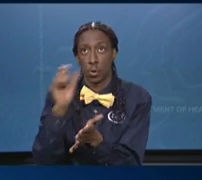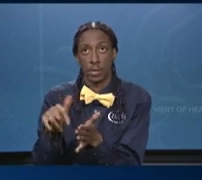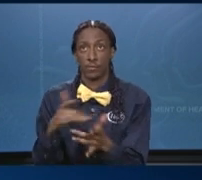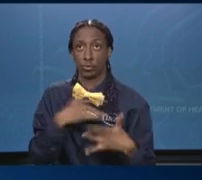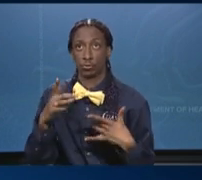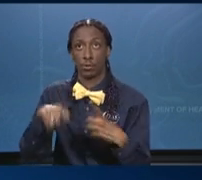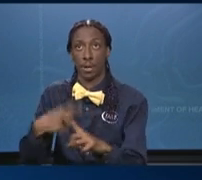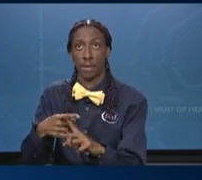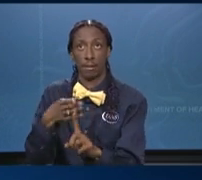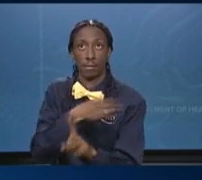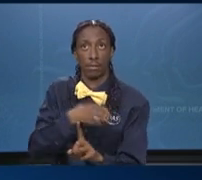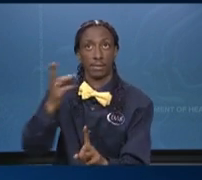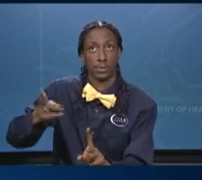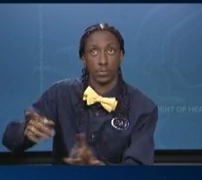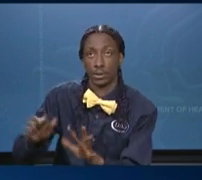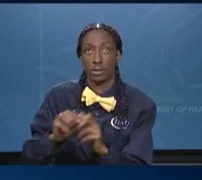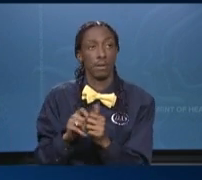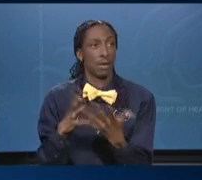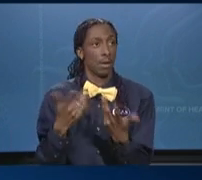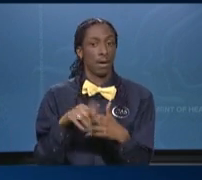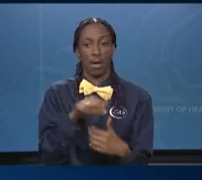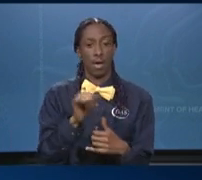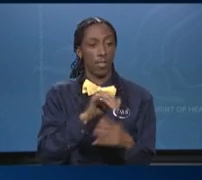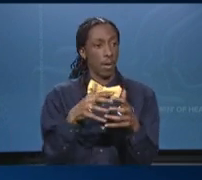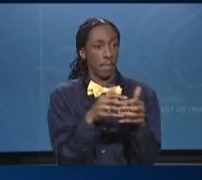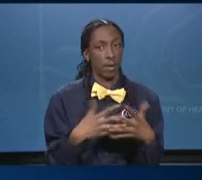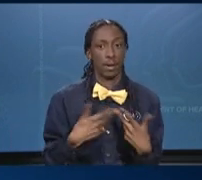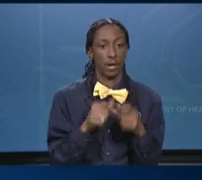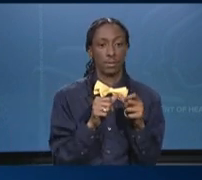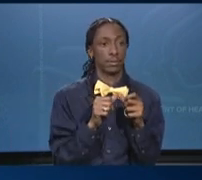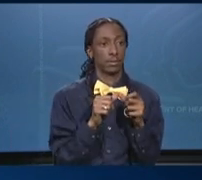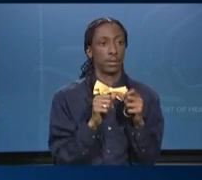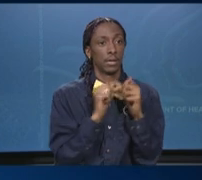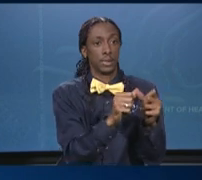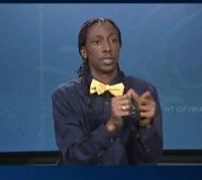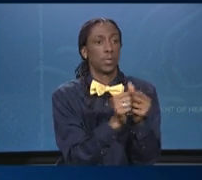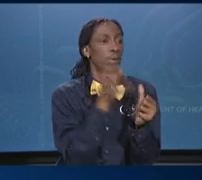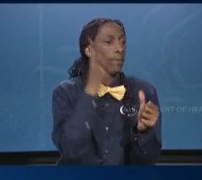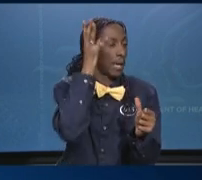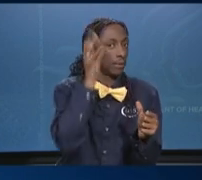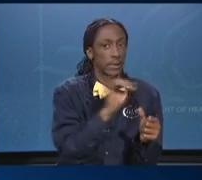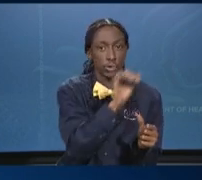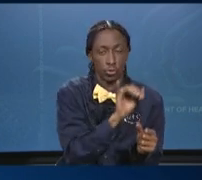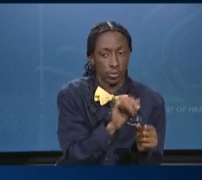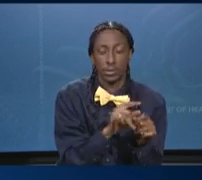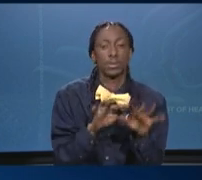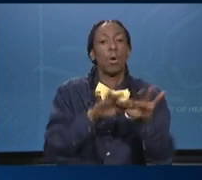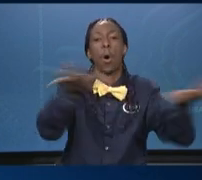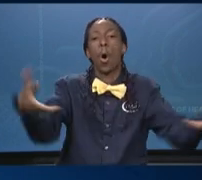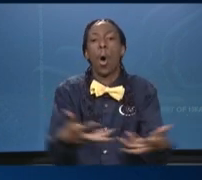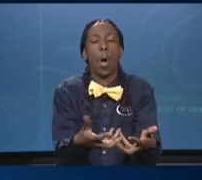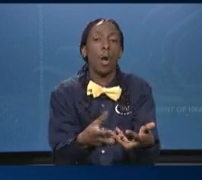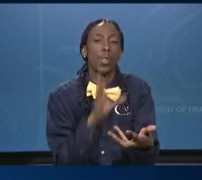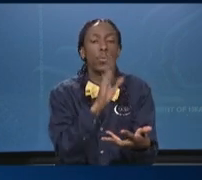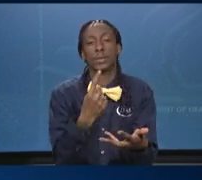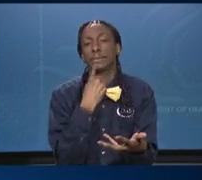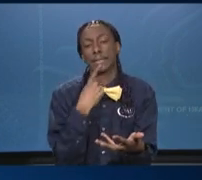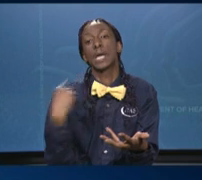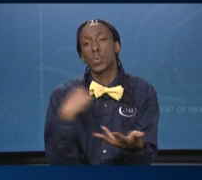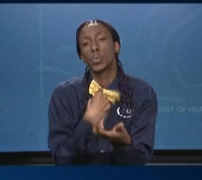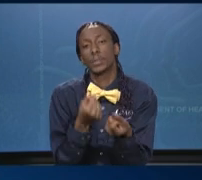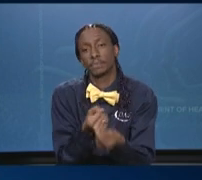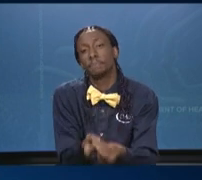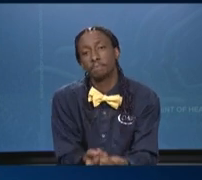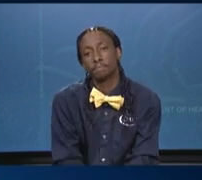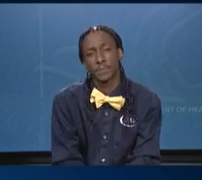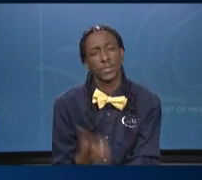least millions of those young Americans who stayed on their health insurance coverage that their parents had, all of them will say, we've had their back. Let's